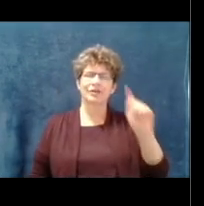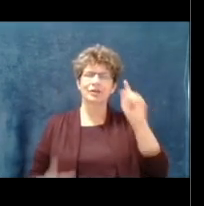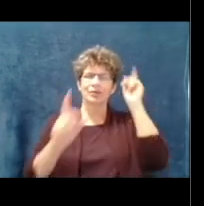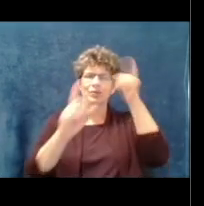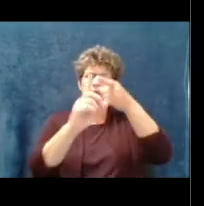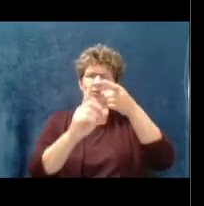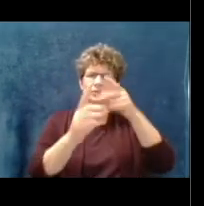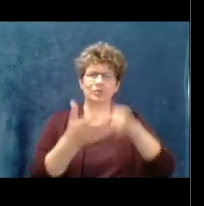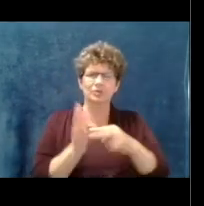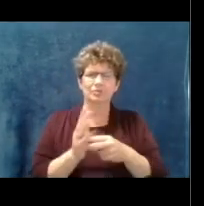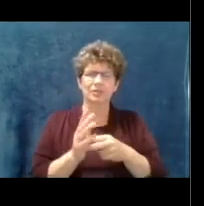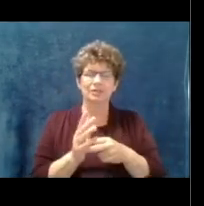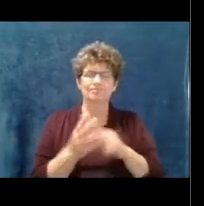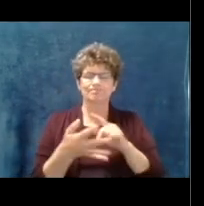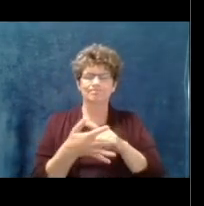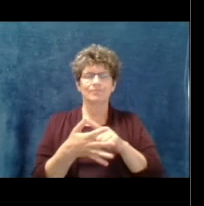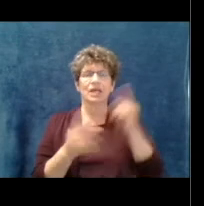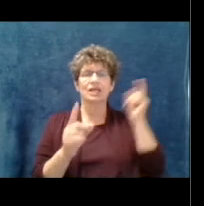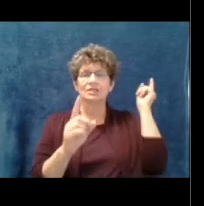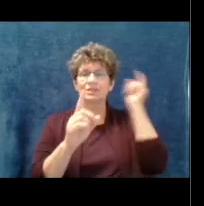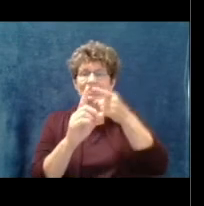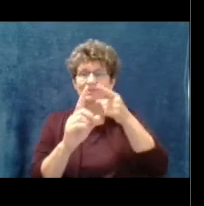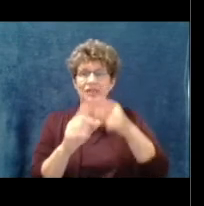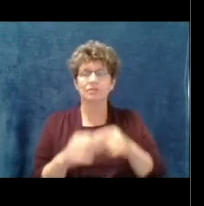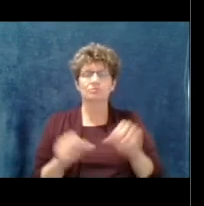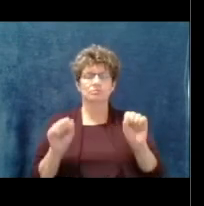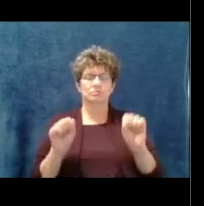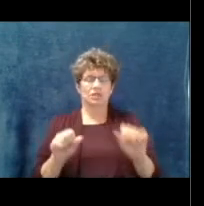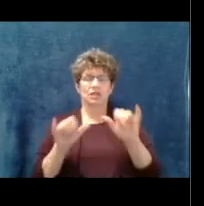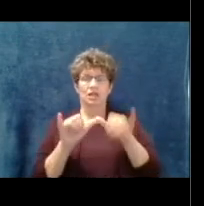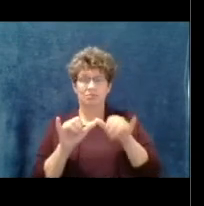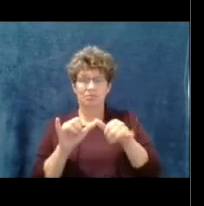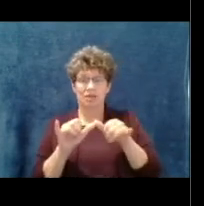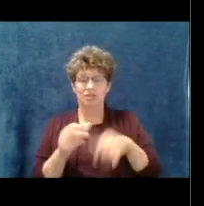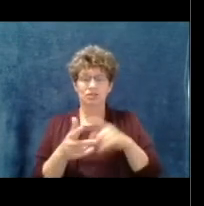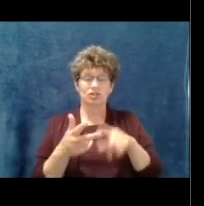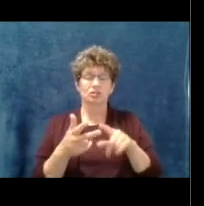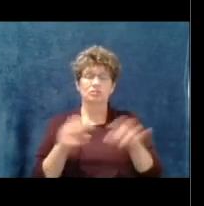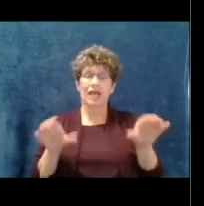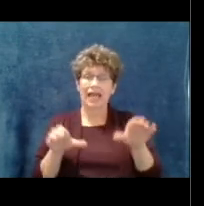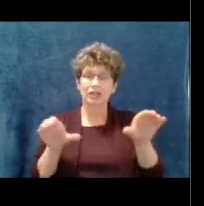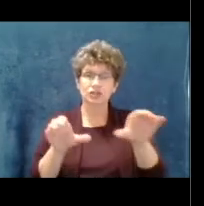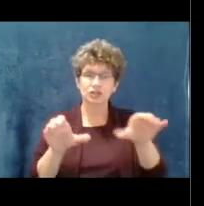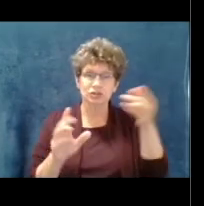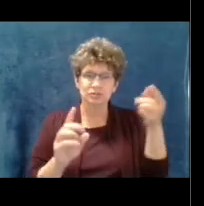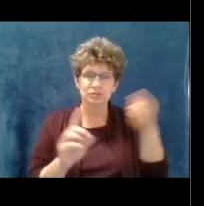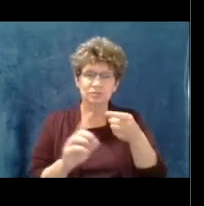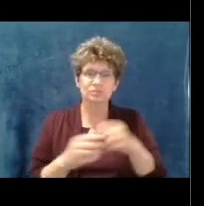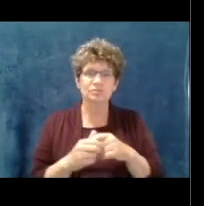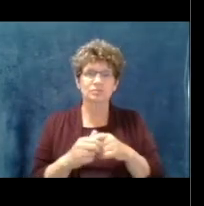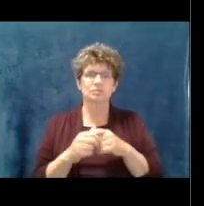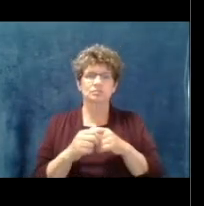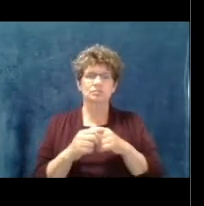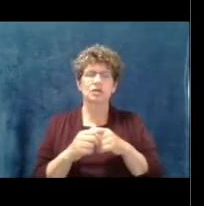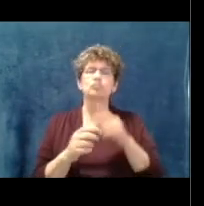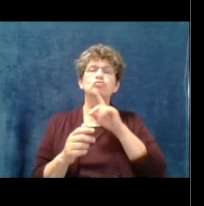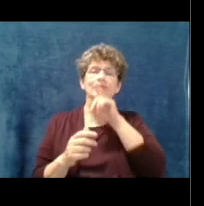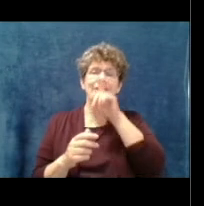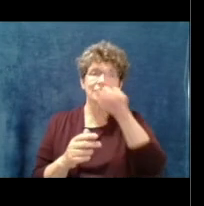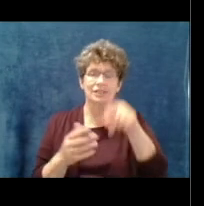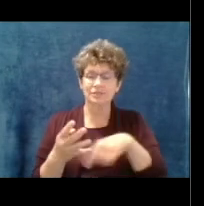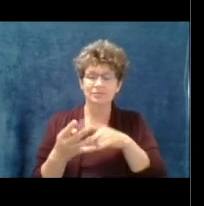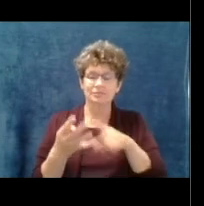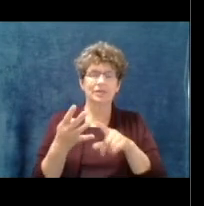is specific, measurable, action-oriented, realistic, and time